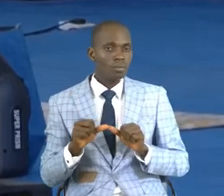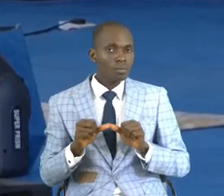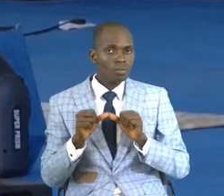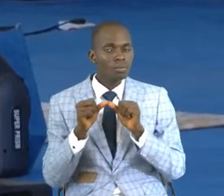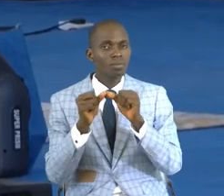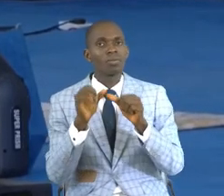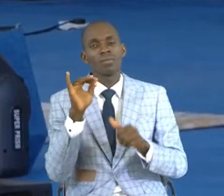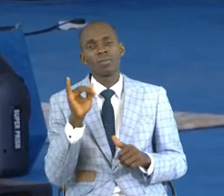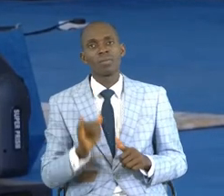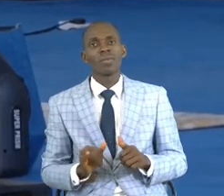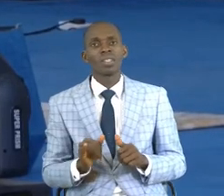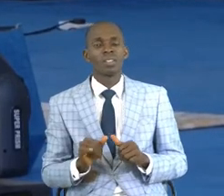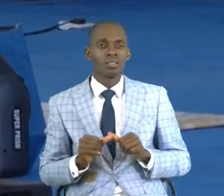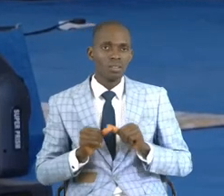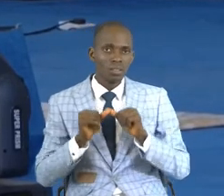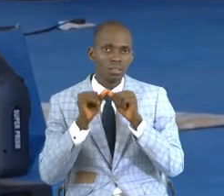consistently,